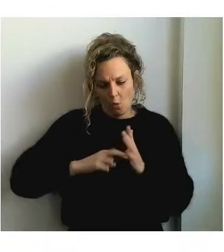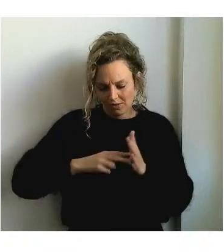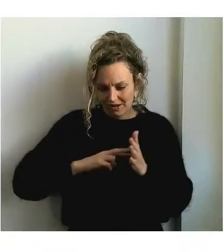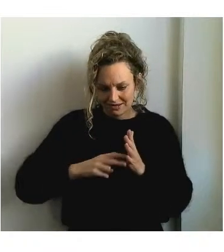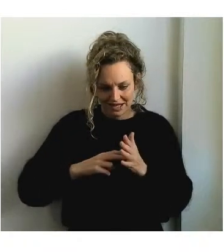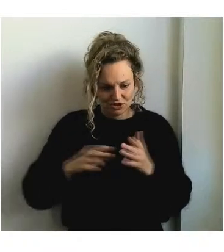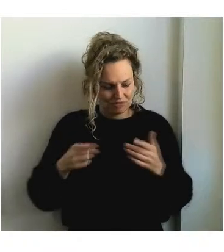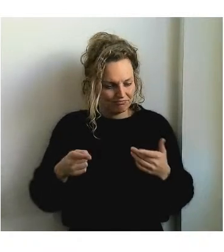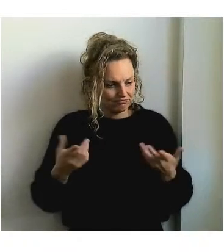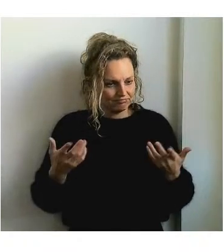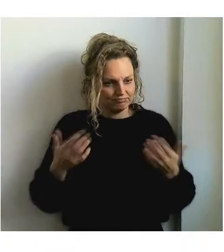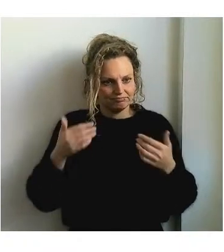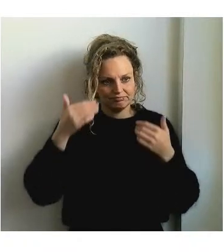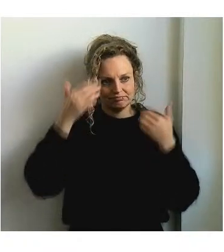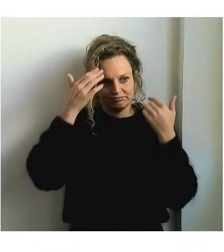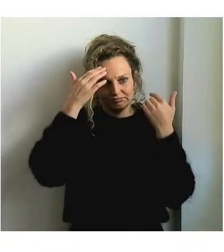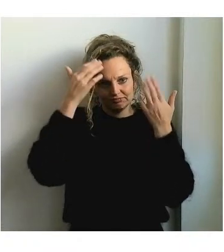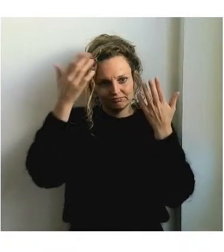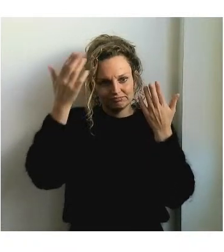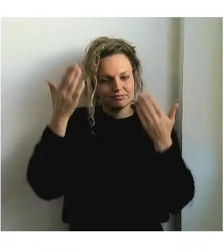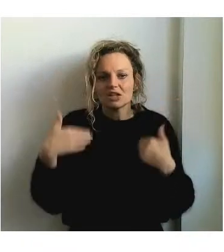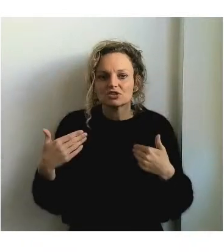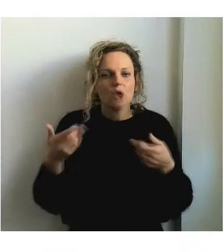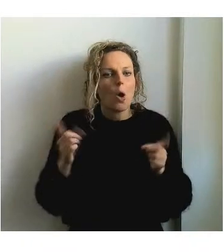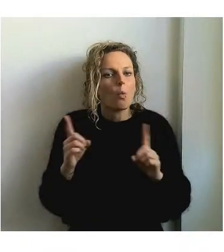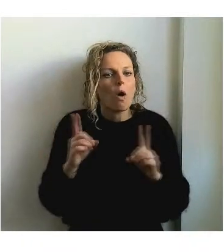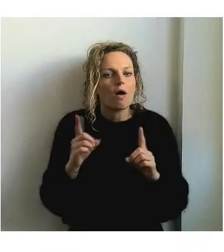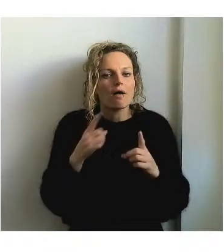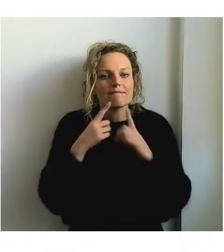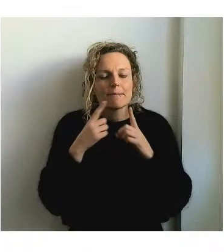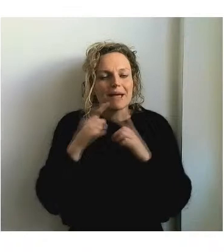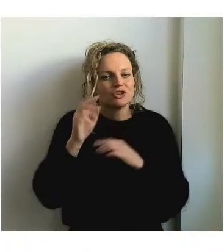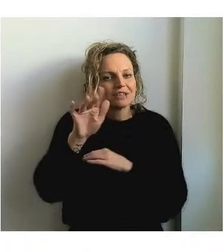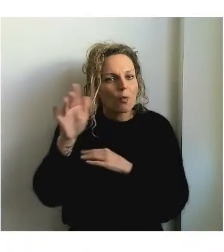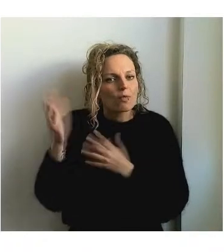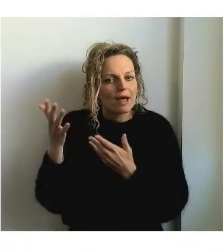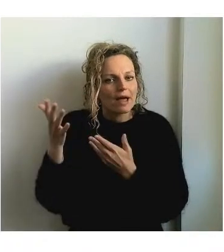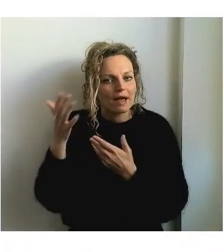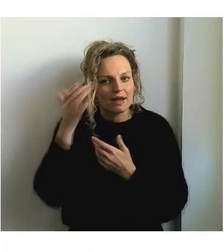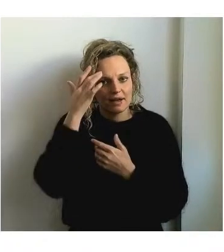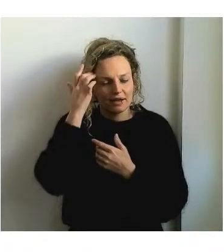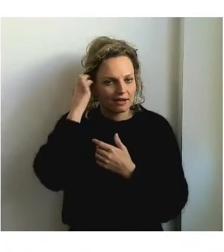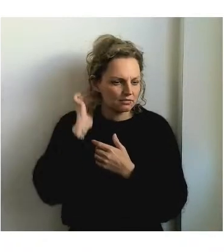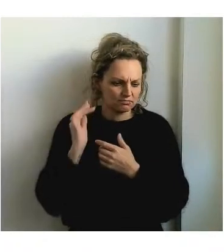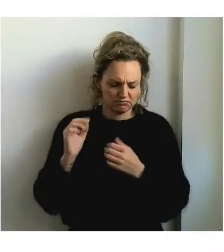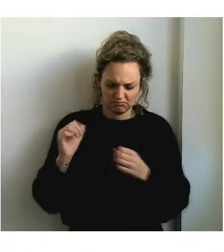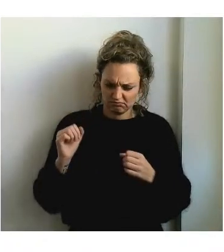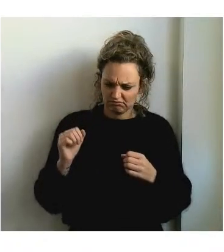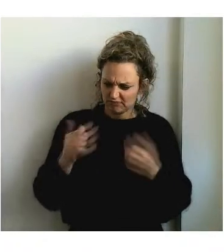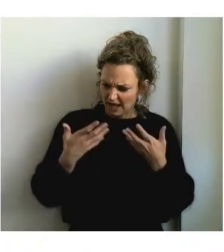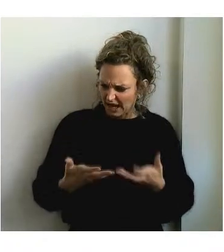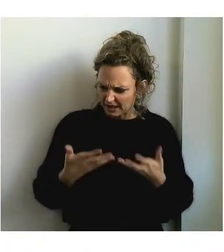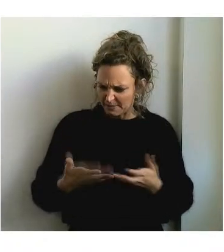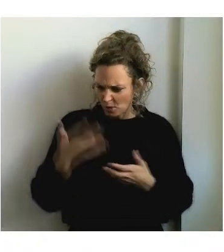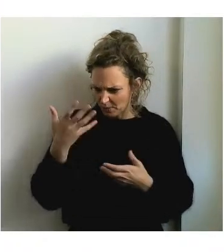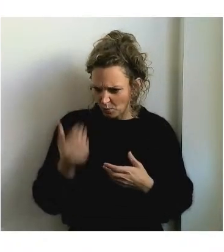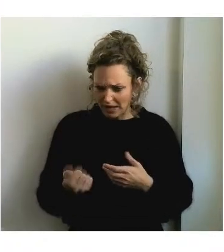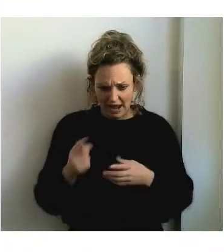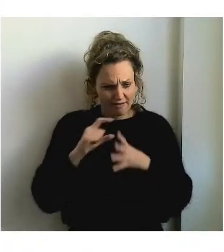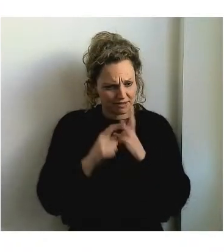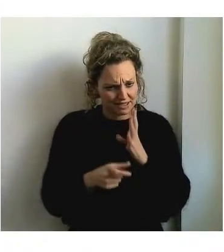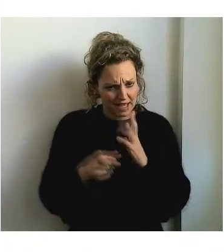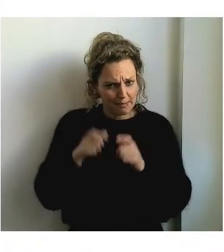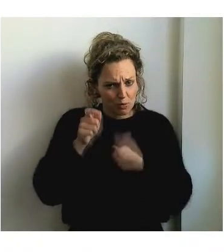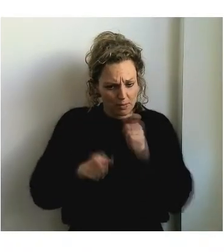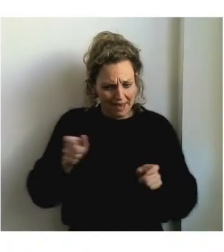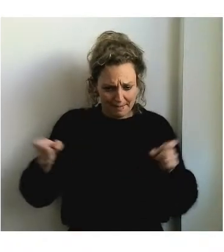not knowing what they don't know, and thinking, do we employ any disabled people at the moment? Not sure. We probably do, but